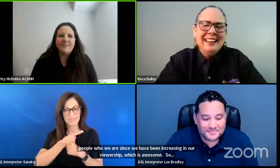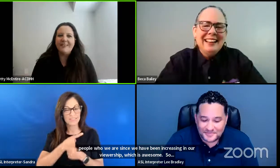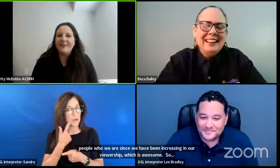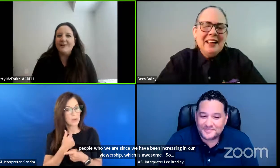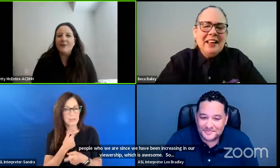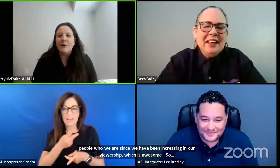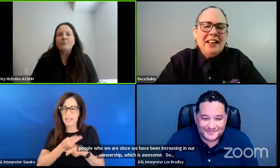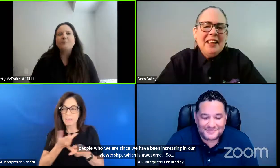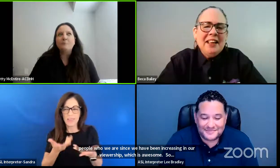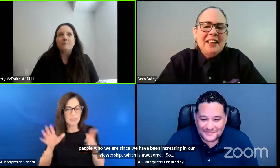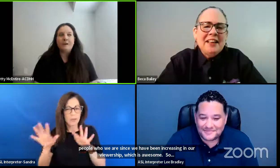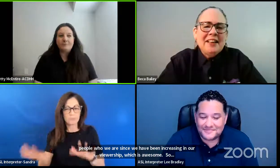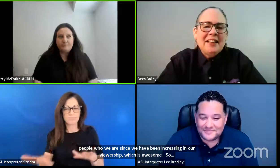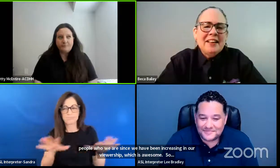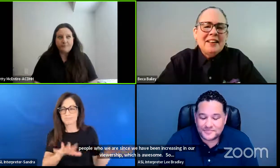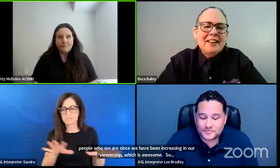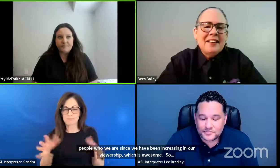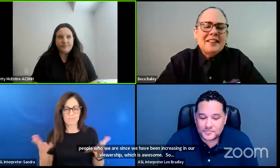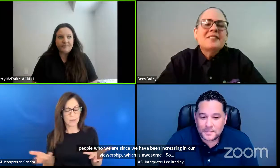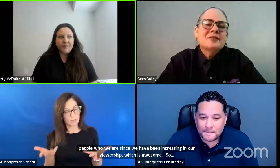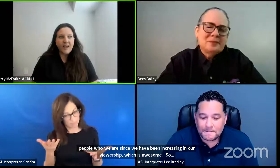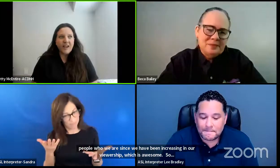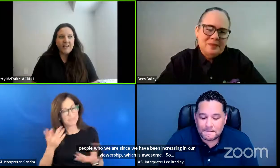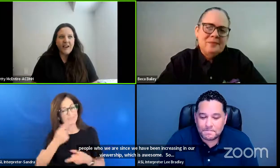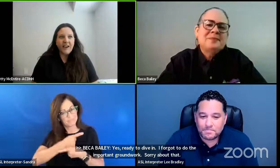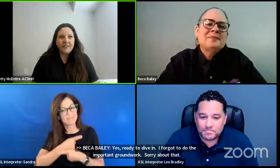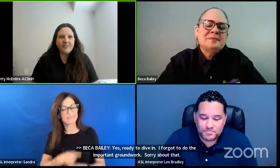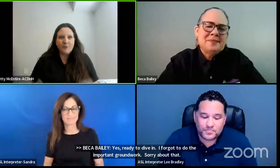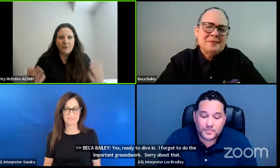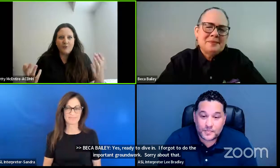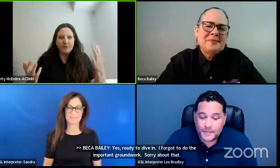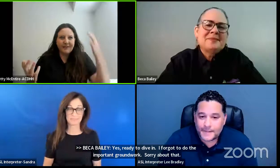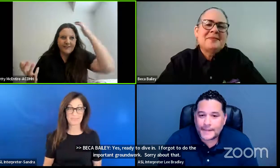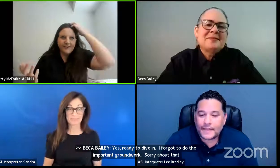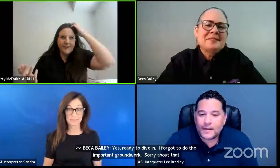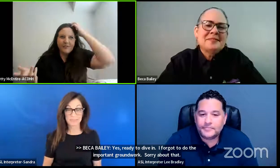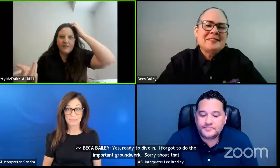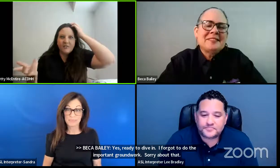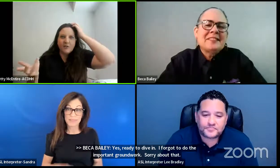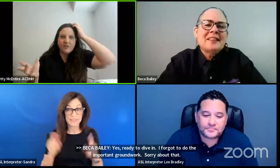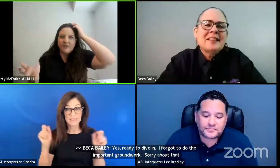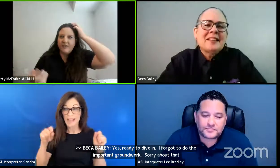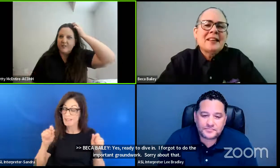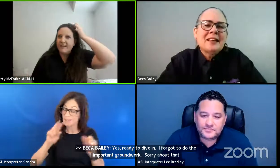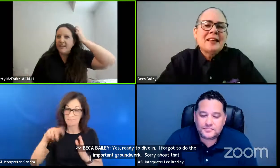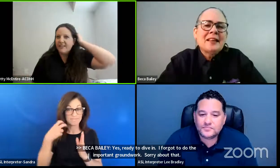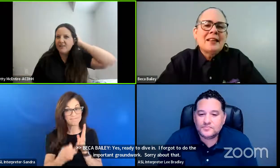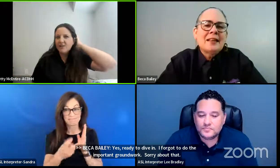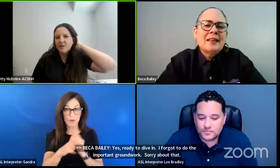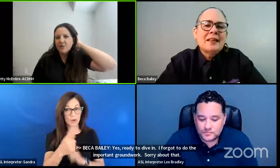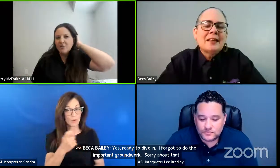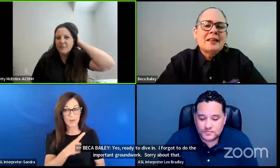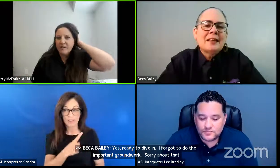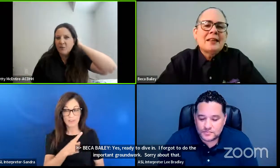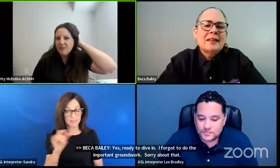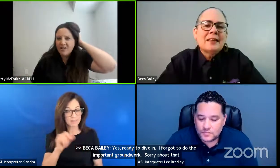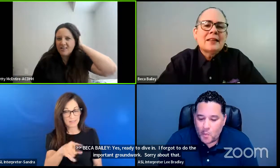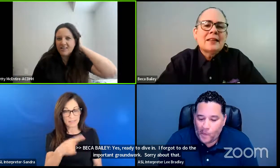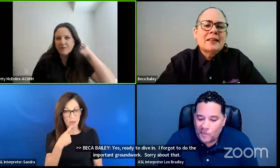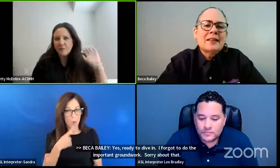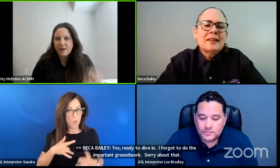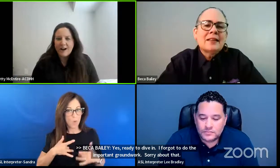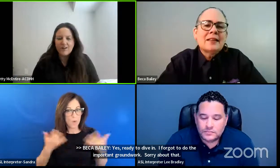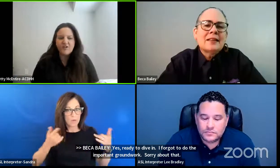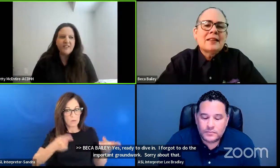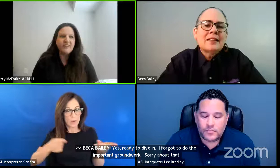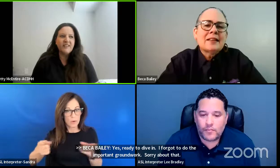things chill here. So, but yeah, so let's dive into your question. Like you said, what's been going on,